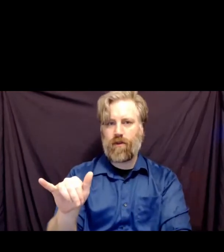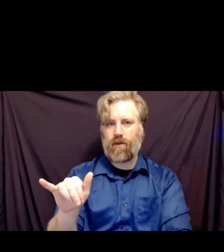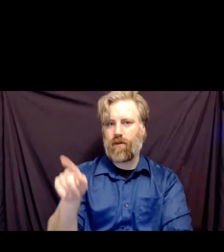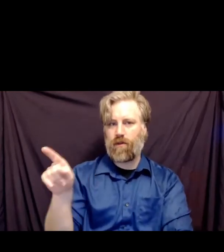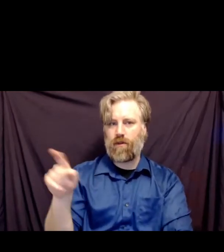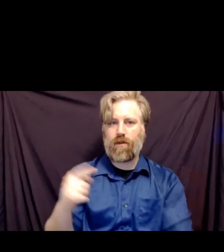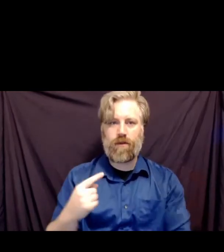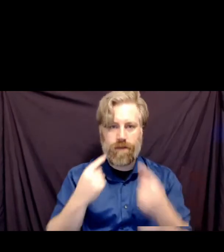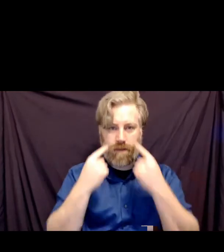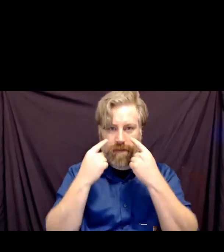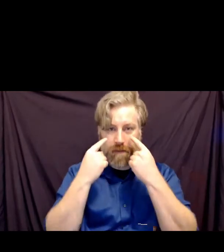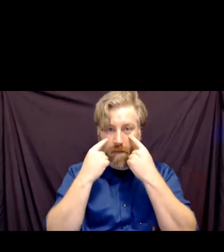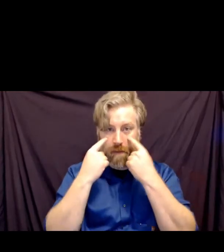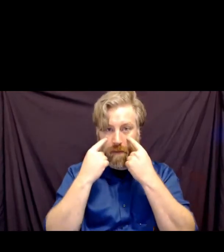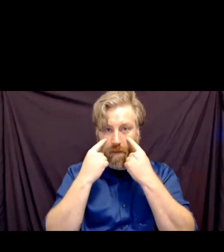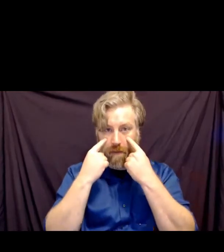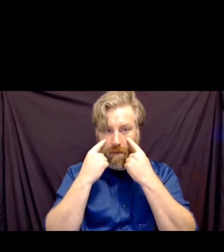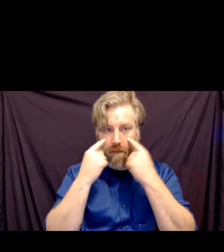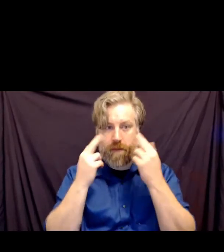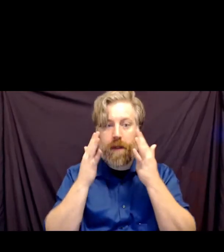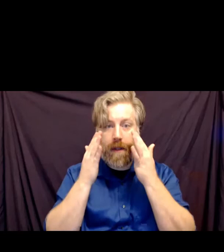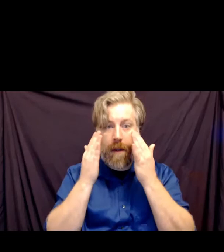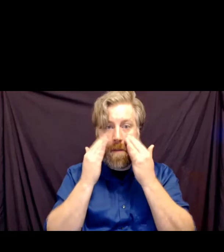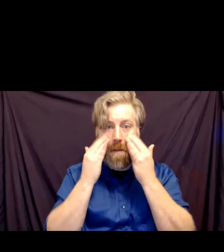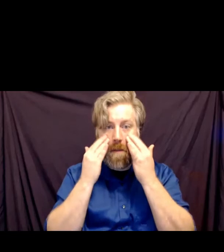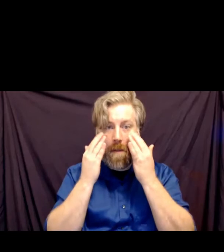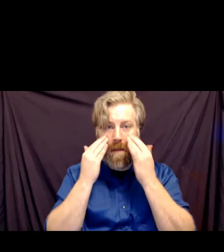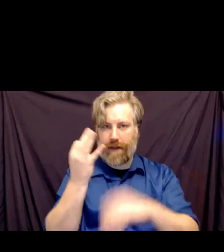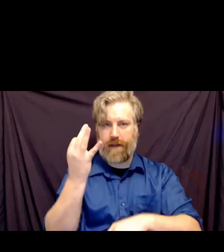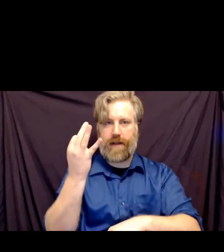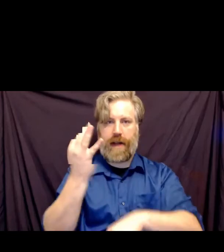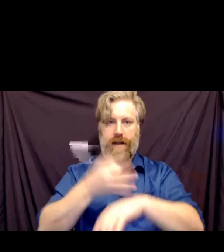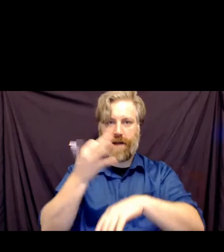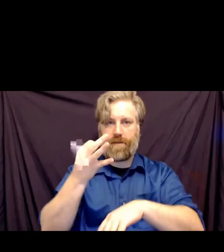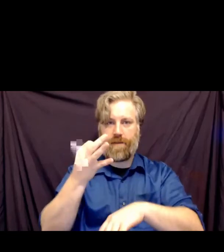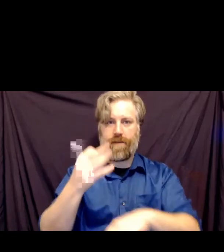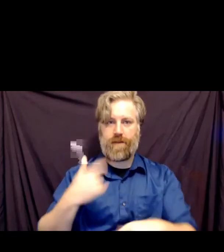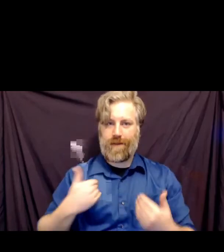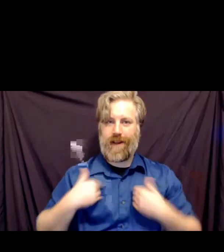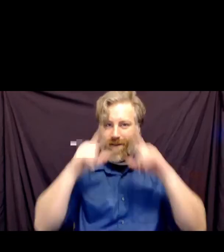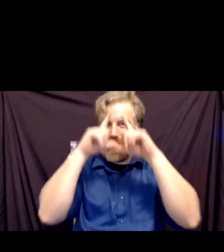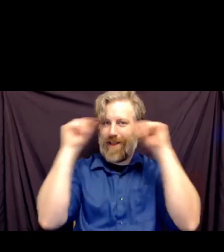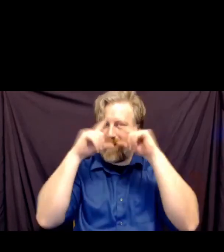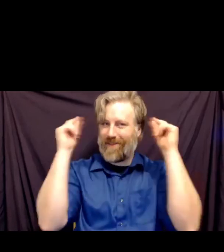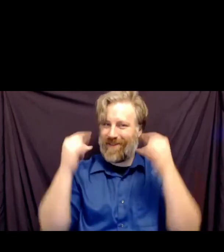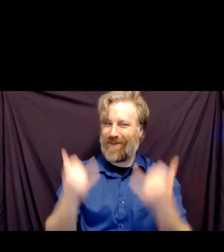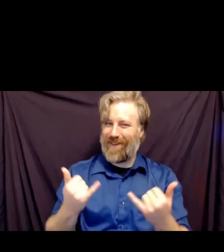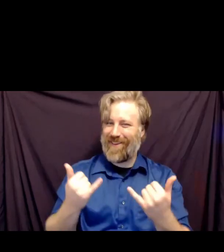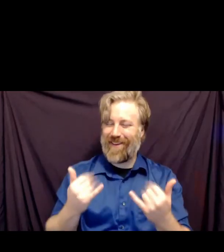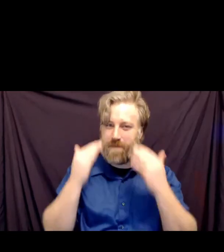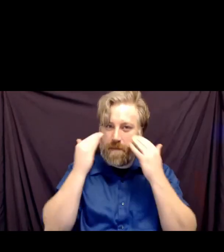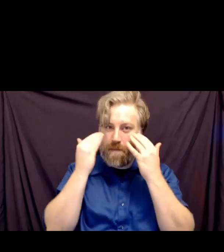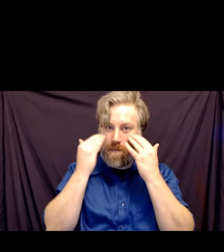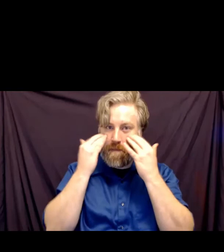the eyes. Tap those 9 times. I have my glasses on. Usually wouldn't have glasses on. But then where